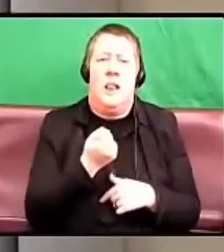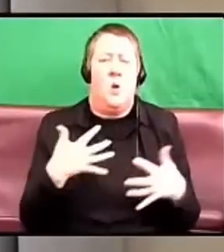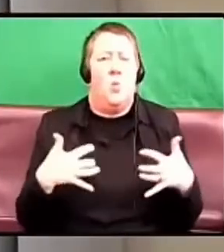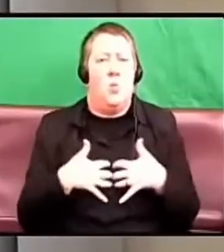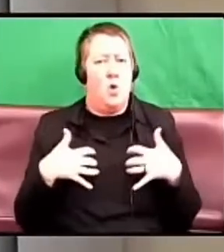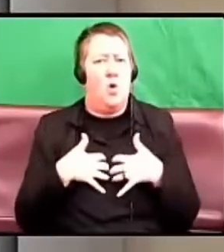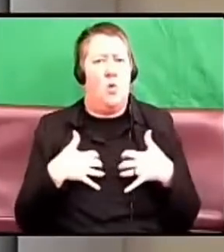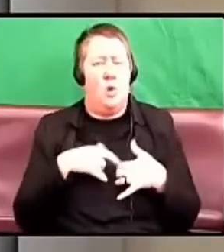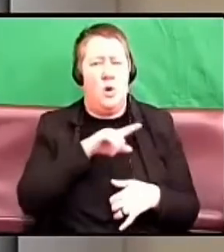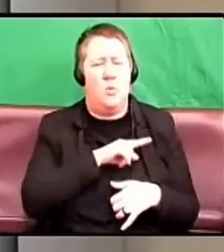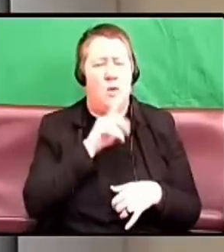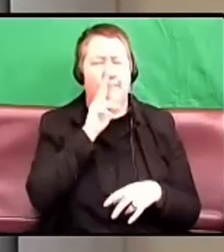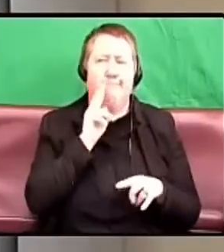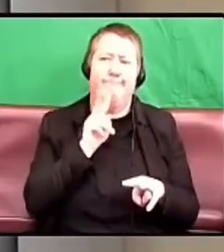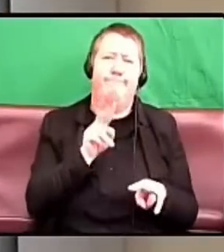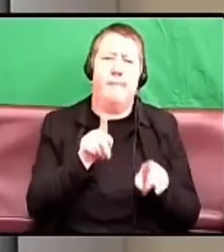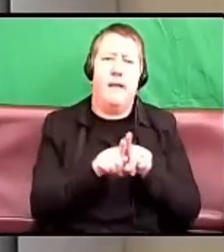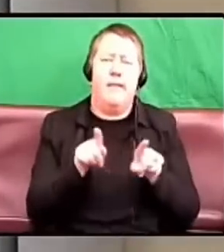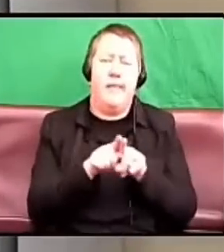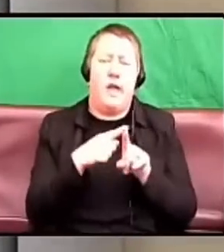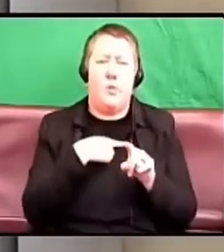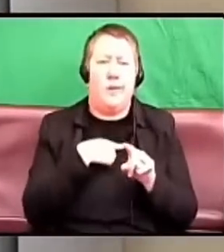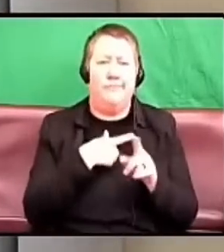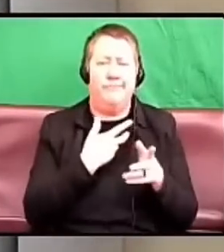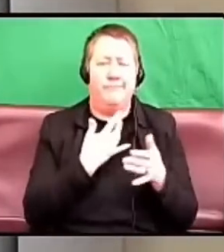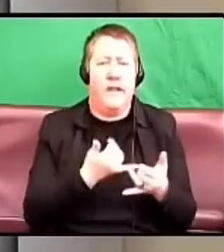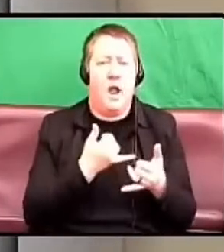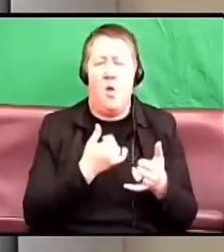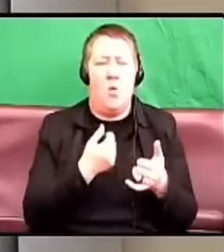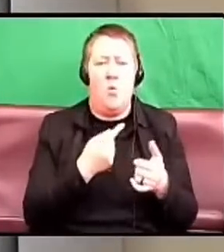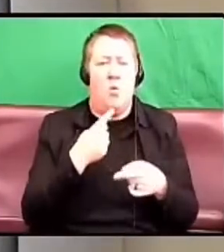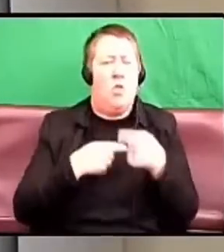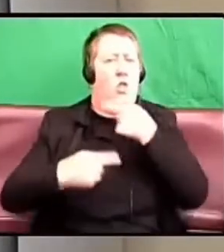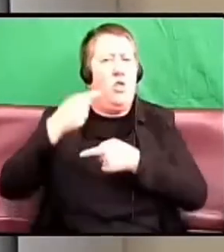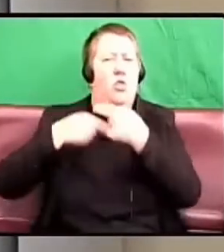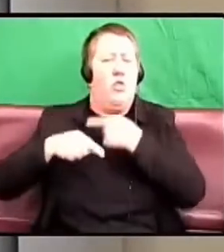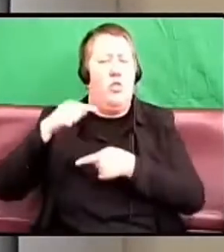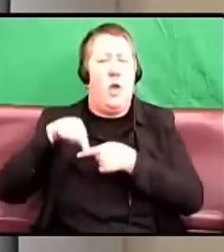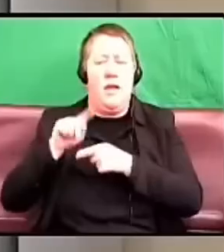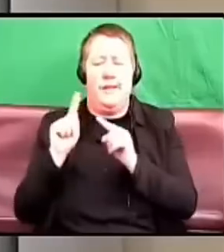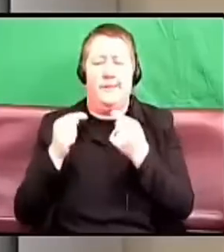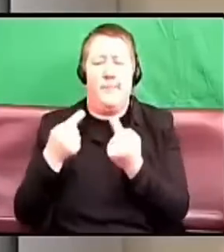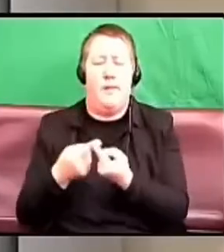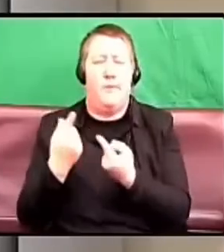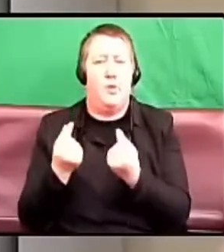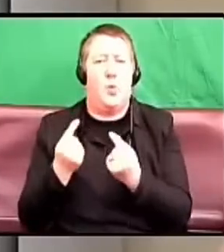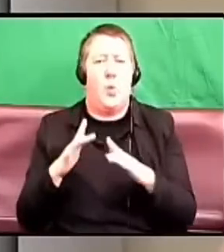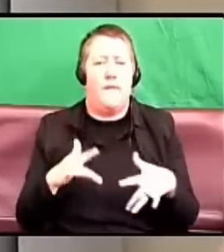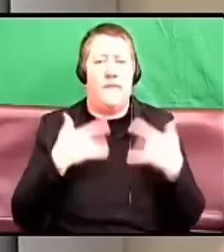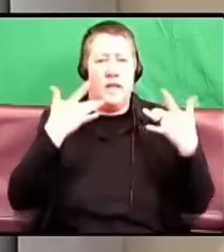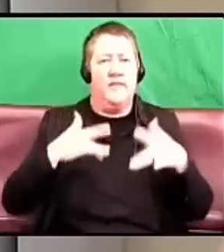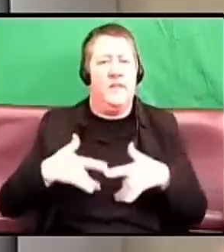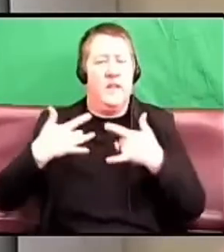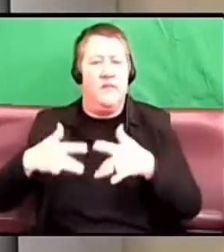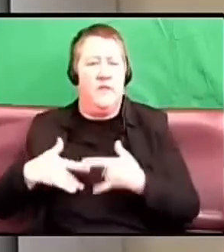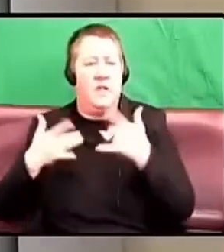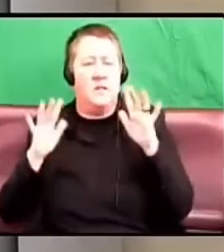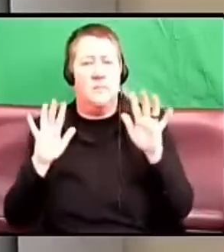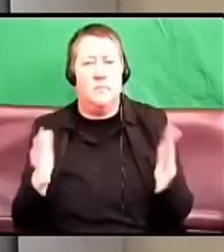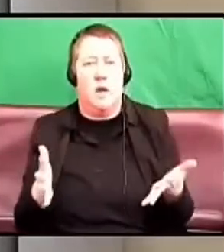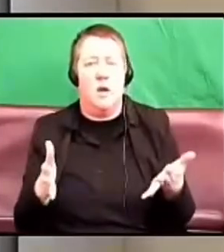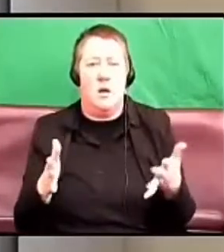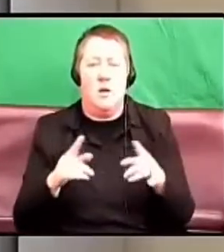like we're going back to the culture of reducing this department to events when there are